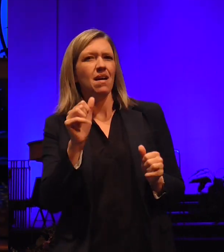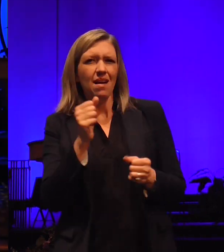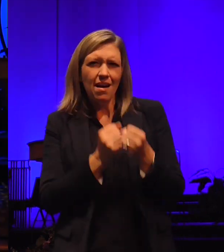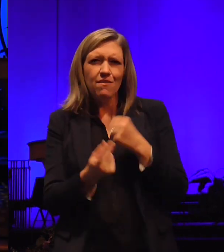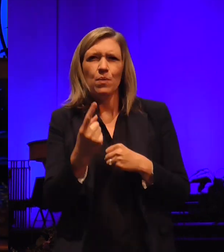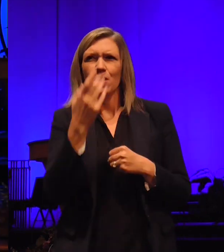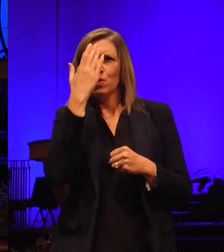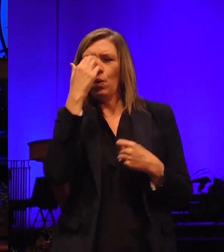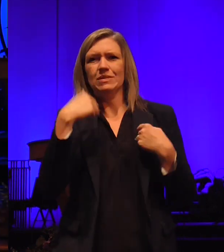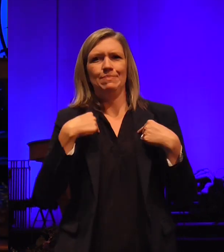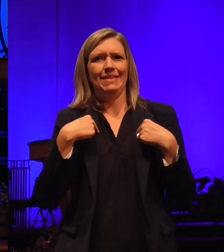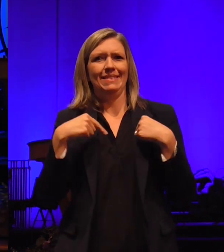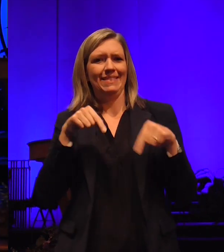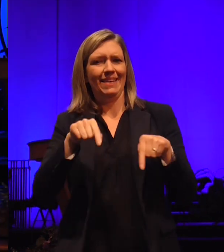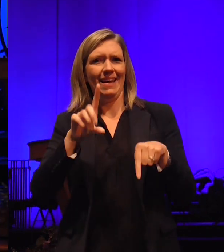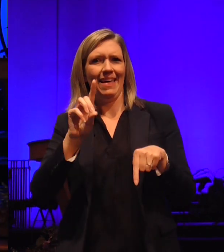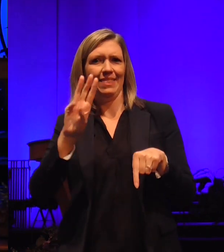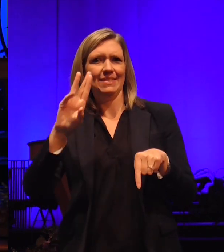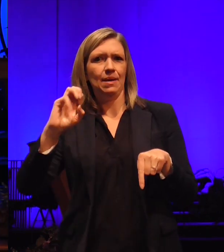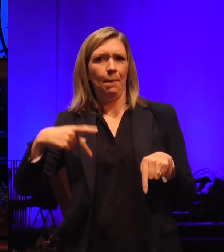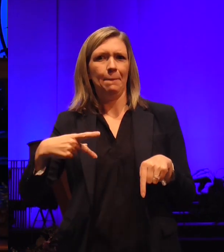dump."